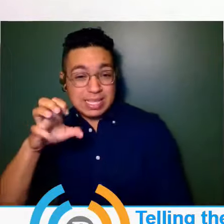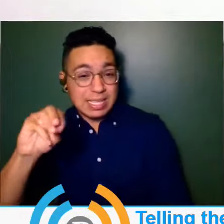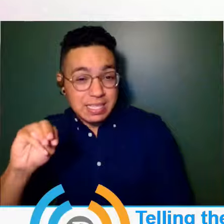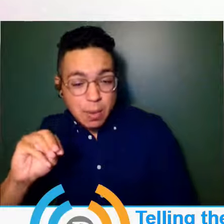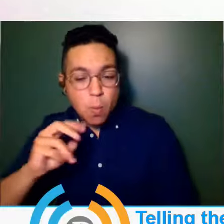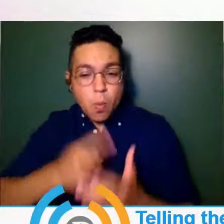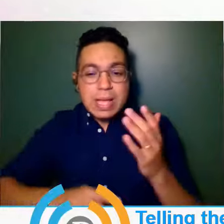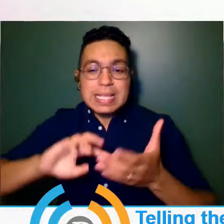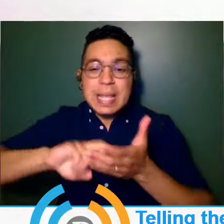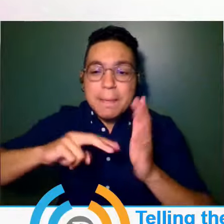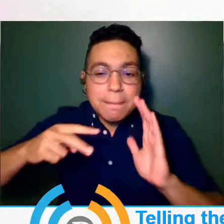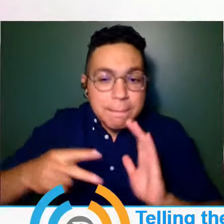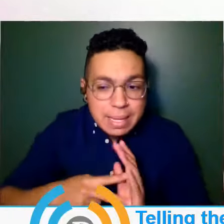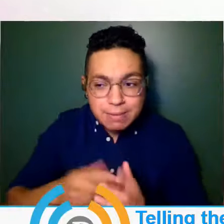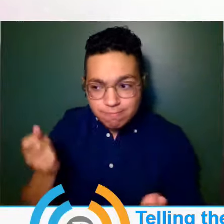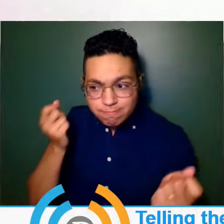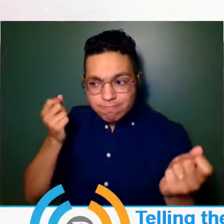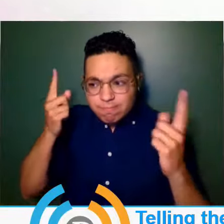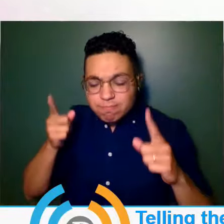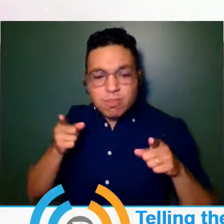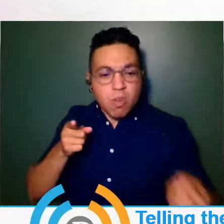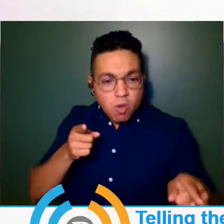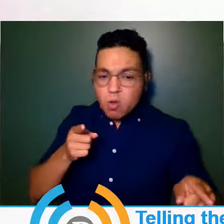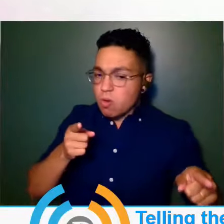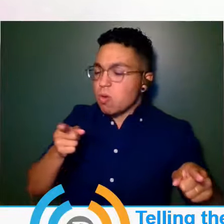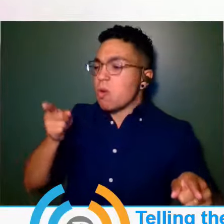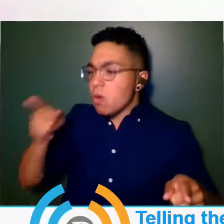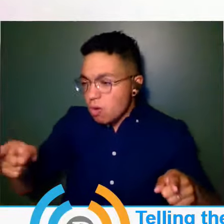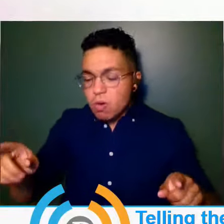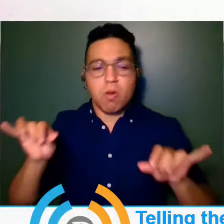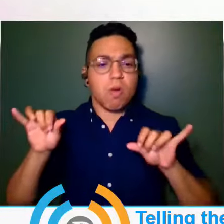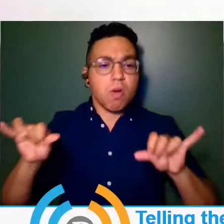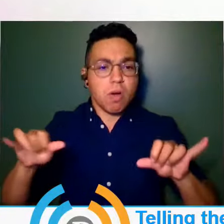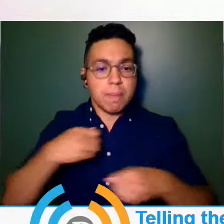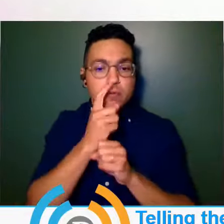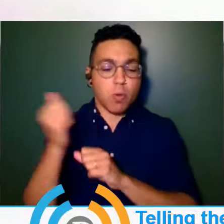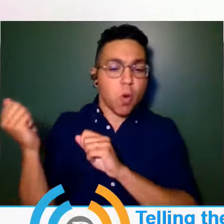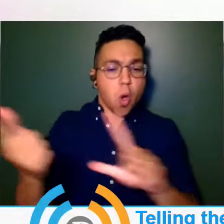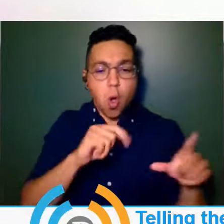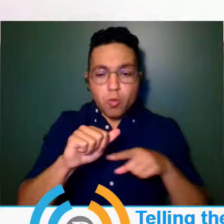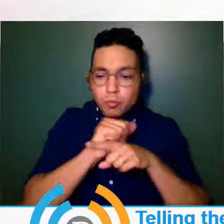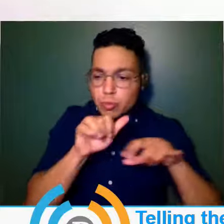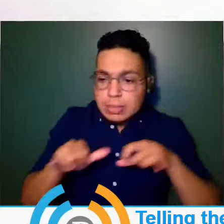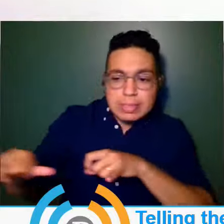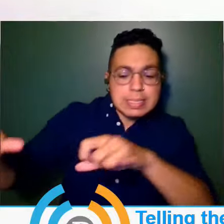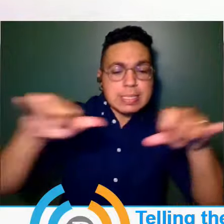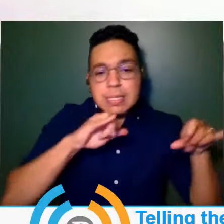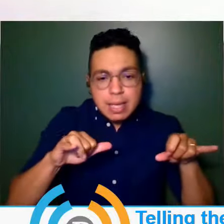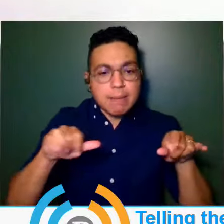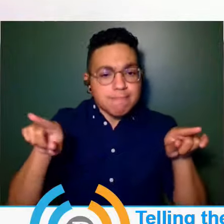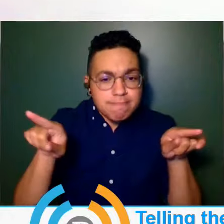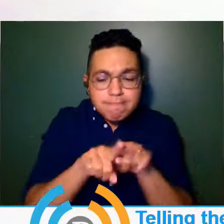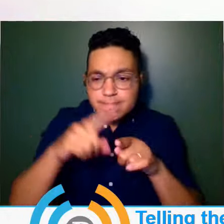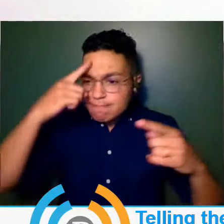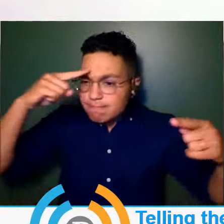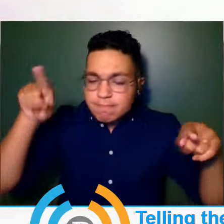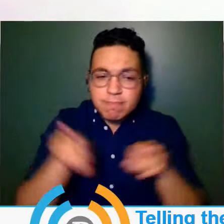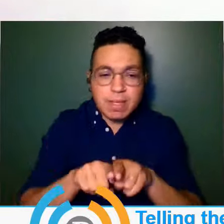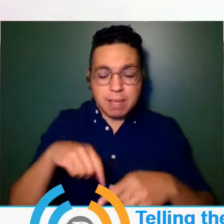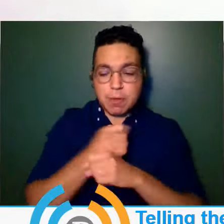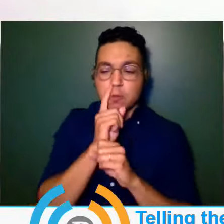those trainings and making sure that everyone's on the same page and knowing what to look out for in our systems and in our structures